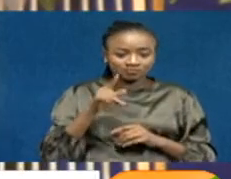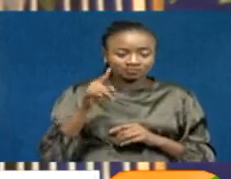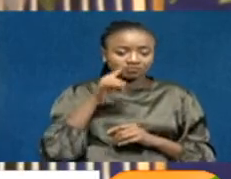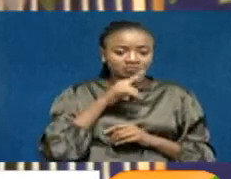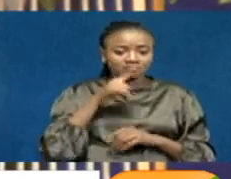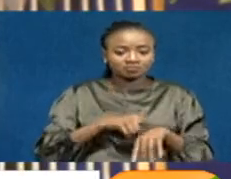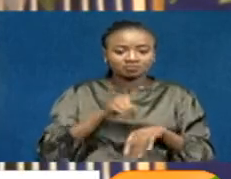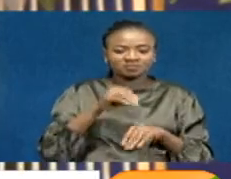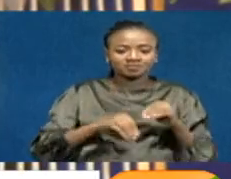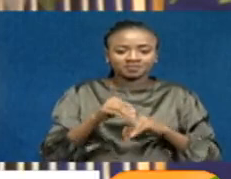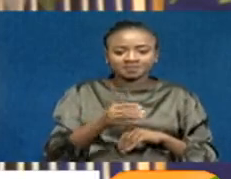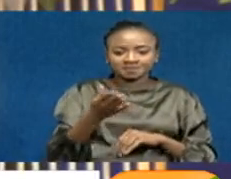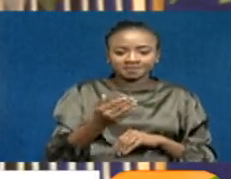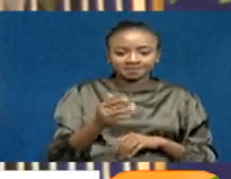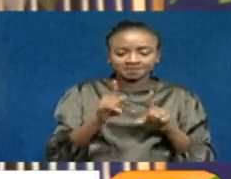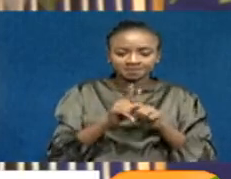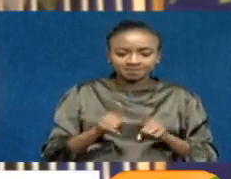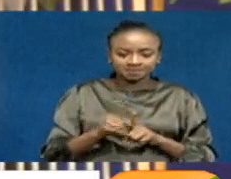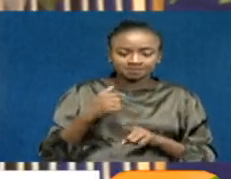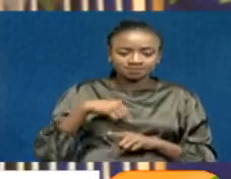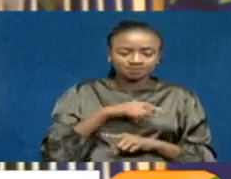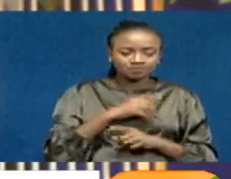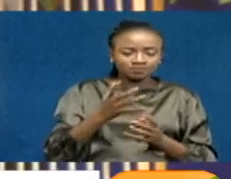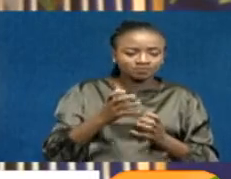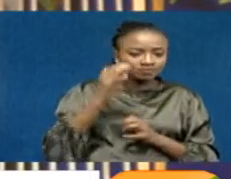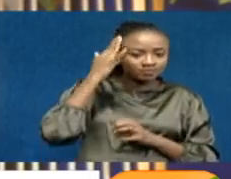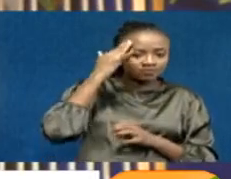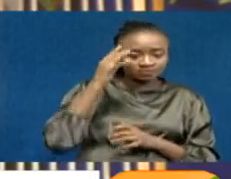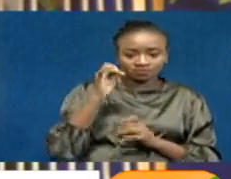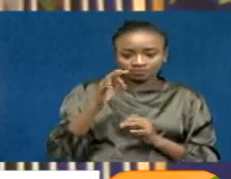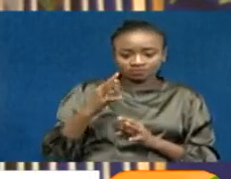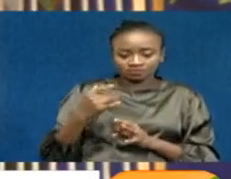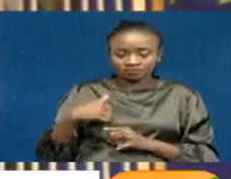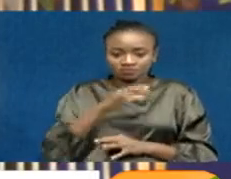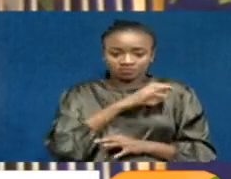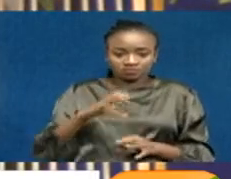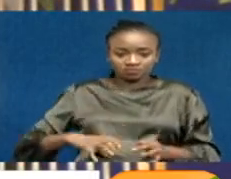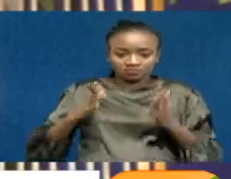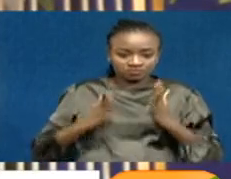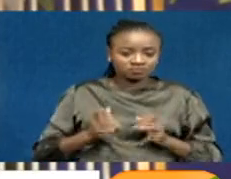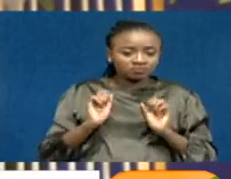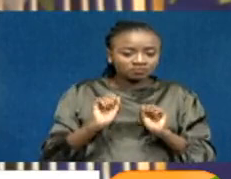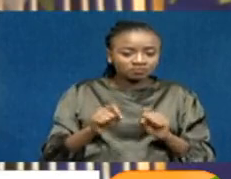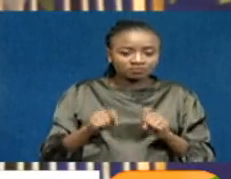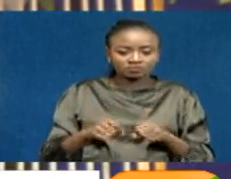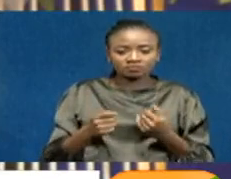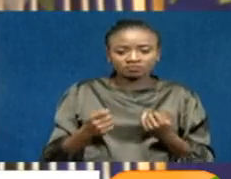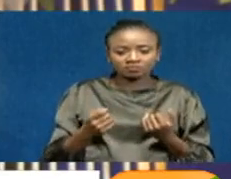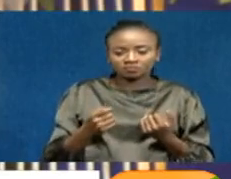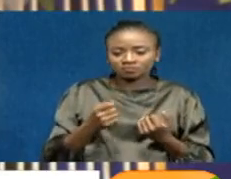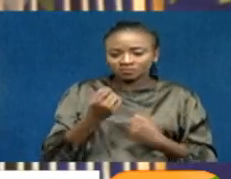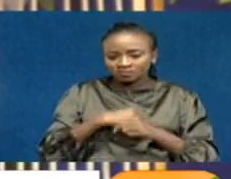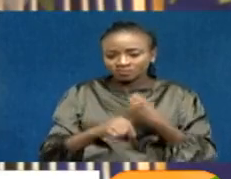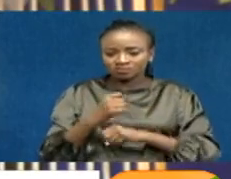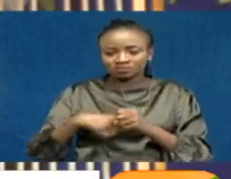time. I just ask those of us professing the Christian faith, can we restore the distinction between right and